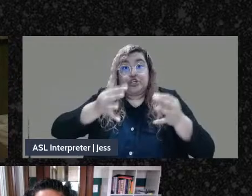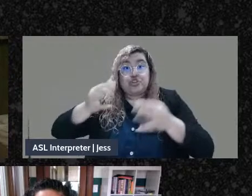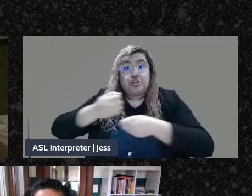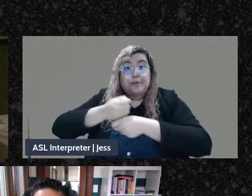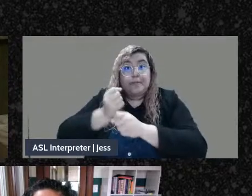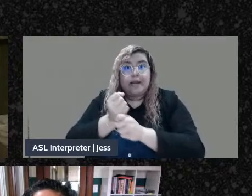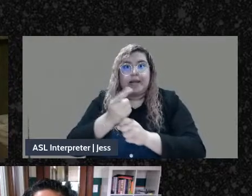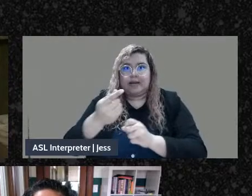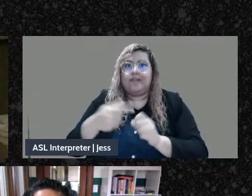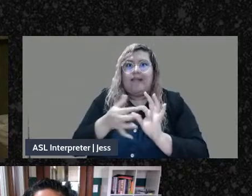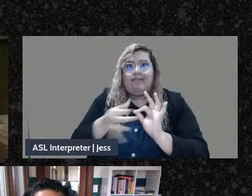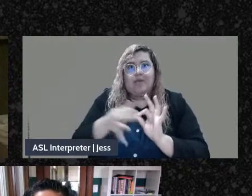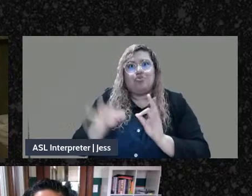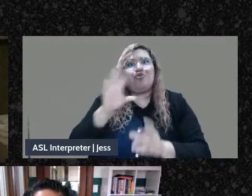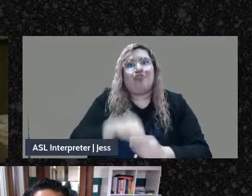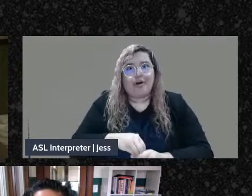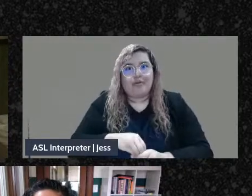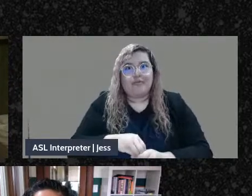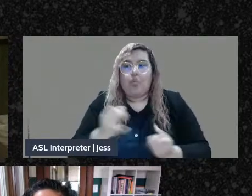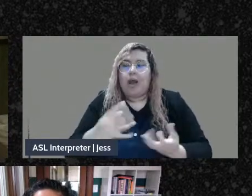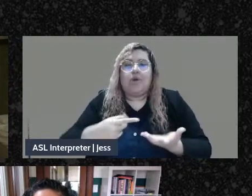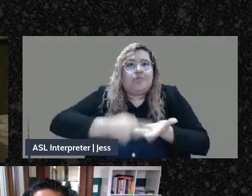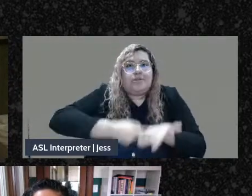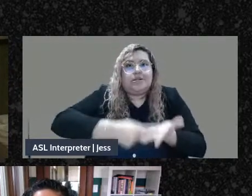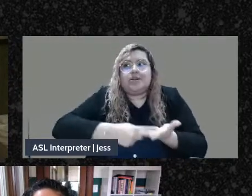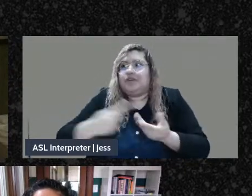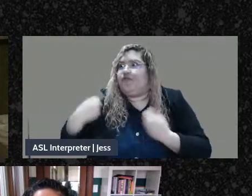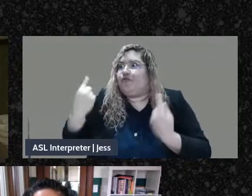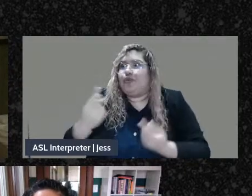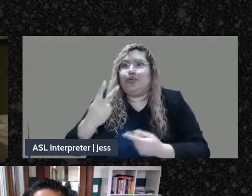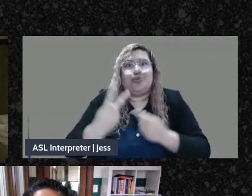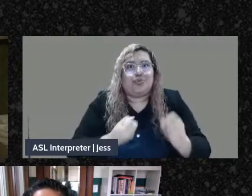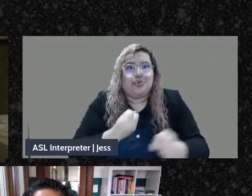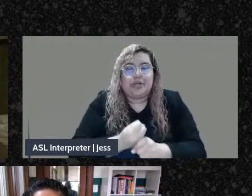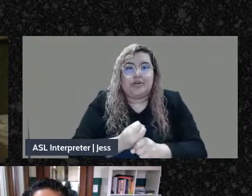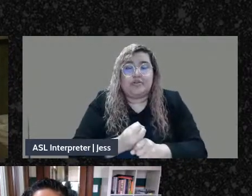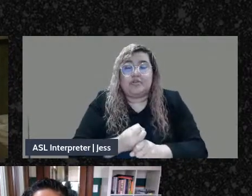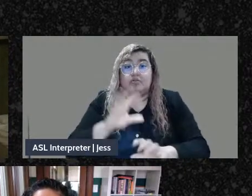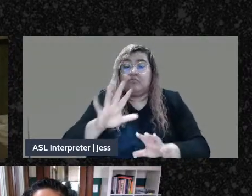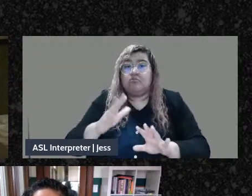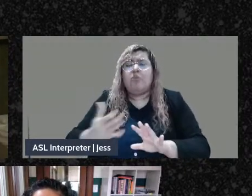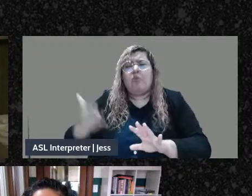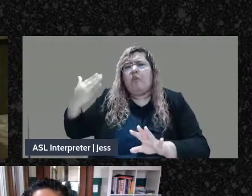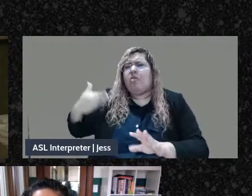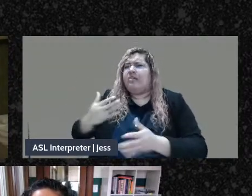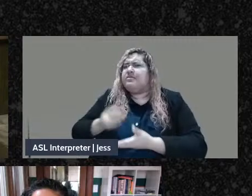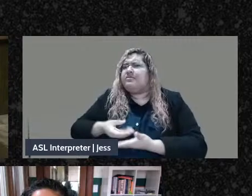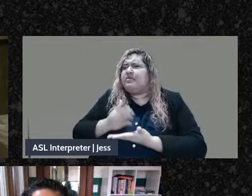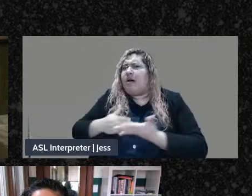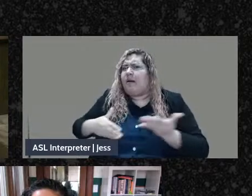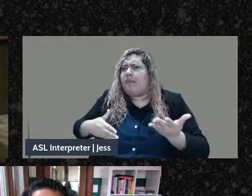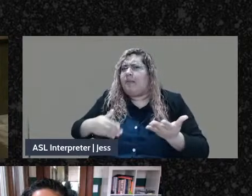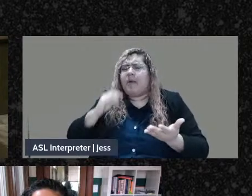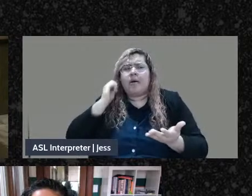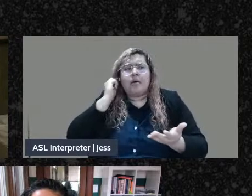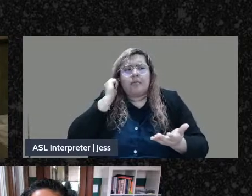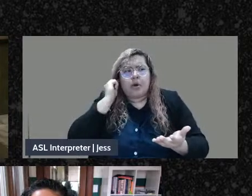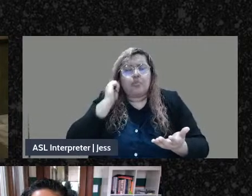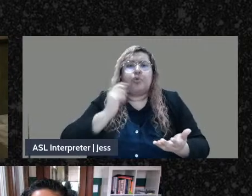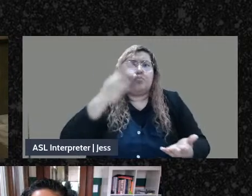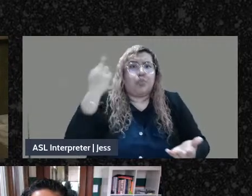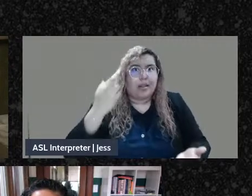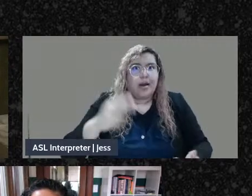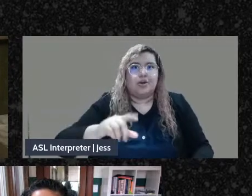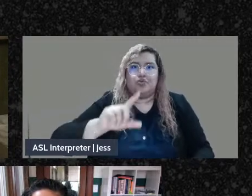them for so long, for the past 2 years, and prior to that. But I think we recognized in 2020